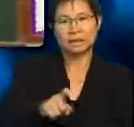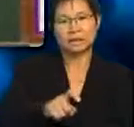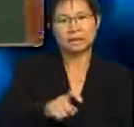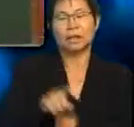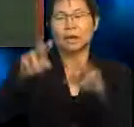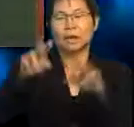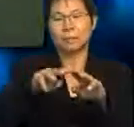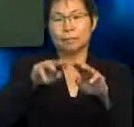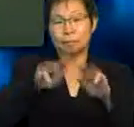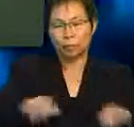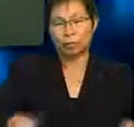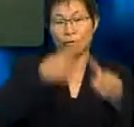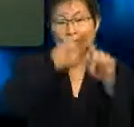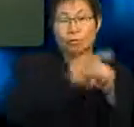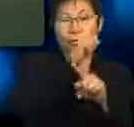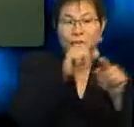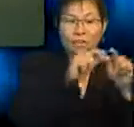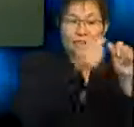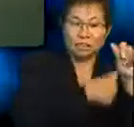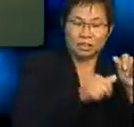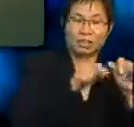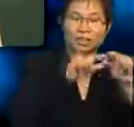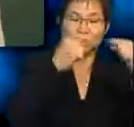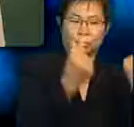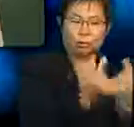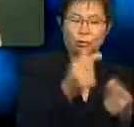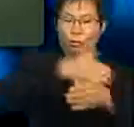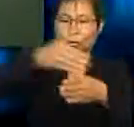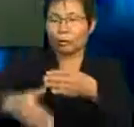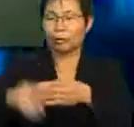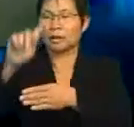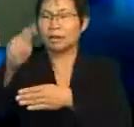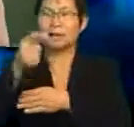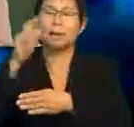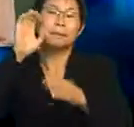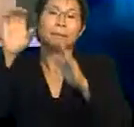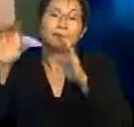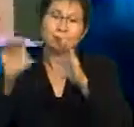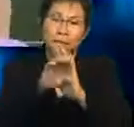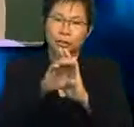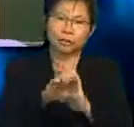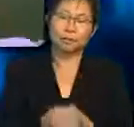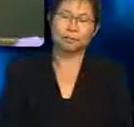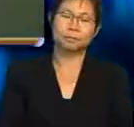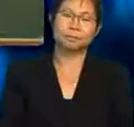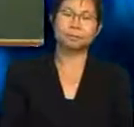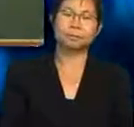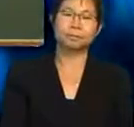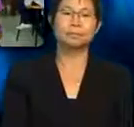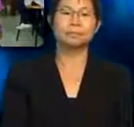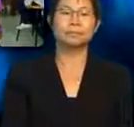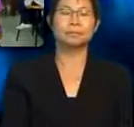Now I need a pupil from each group to complete the picture.